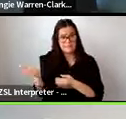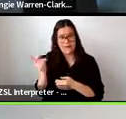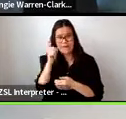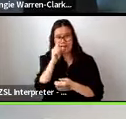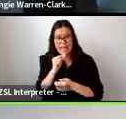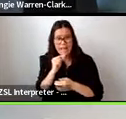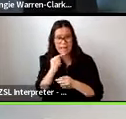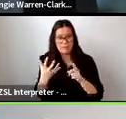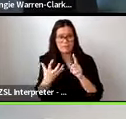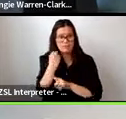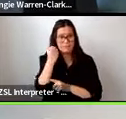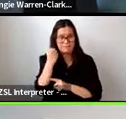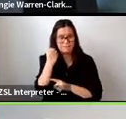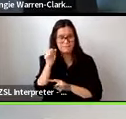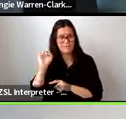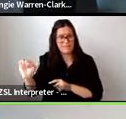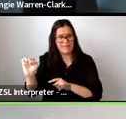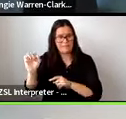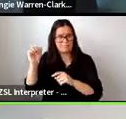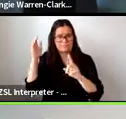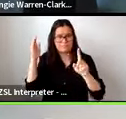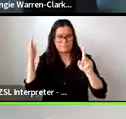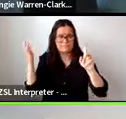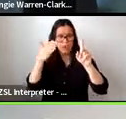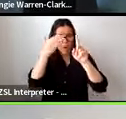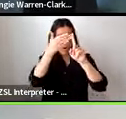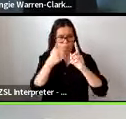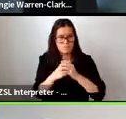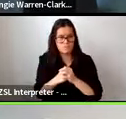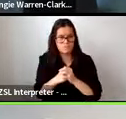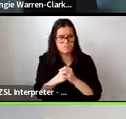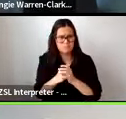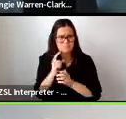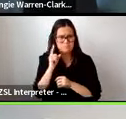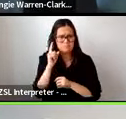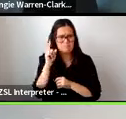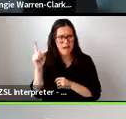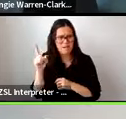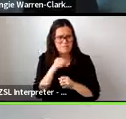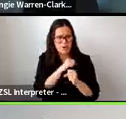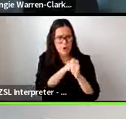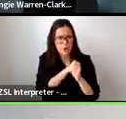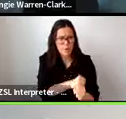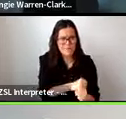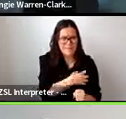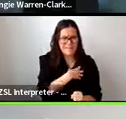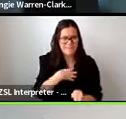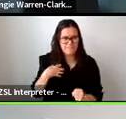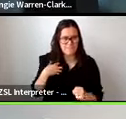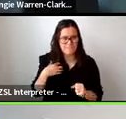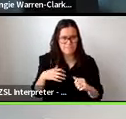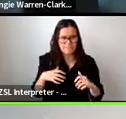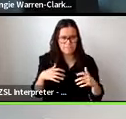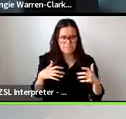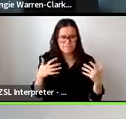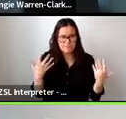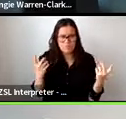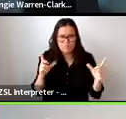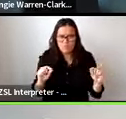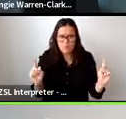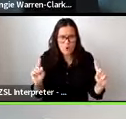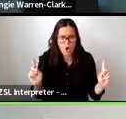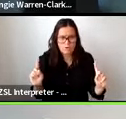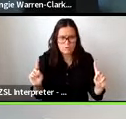The Act binds the Crown to what? To set up a committee. That